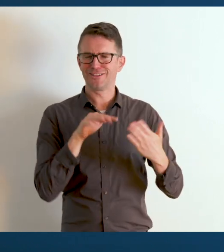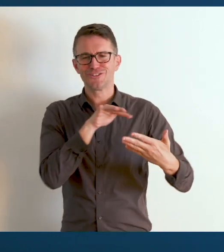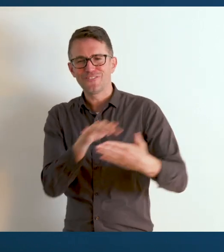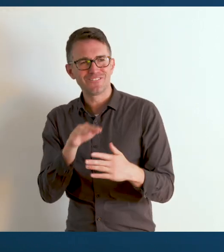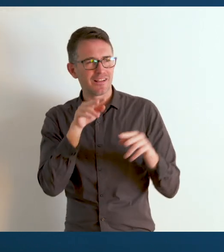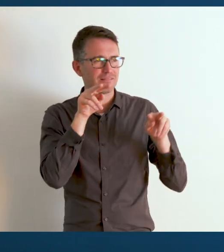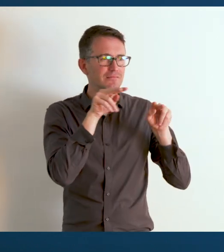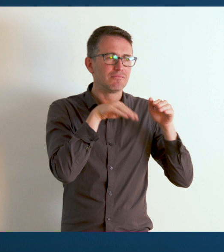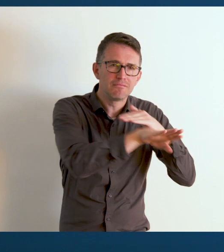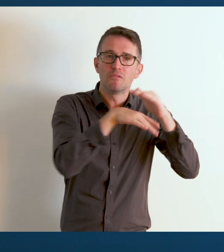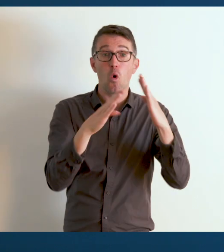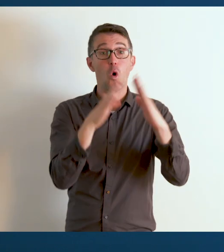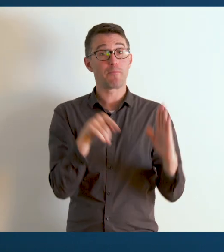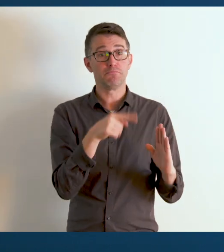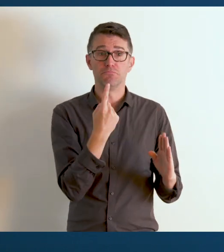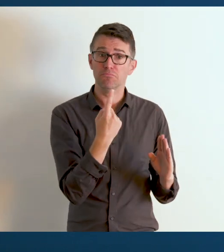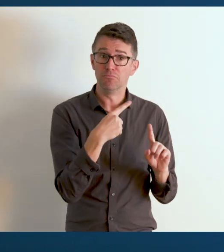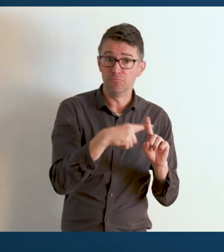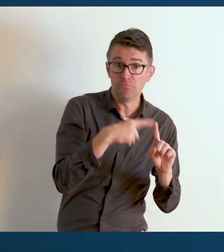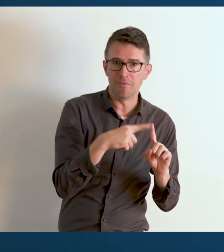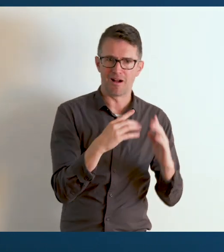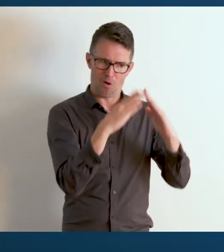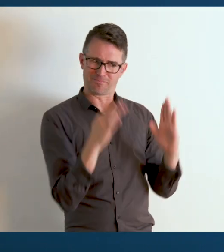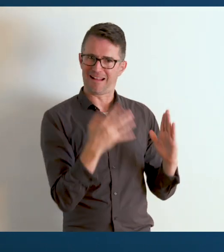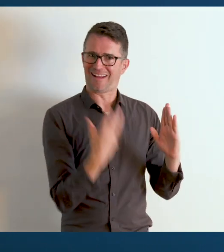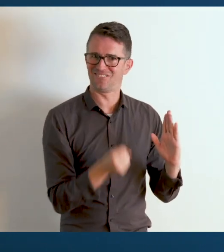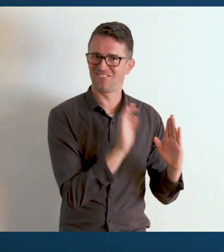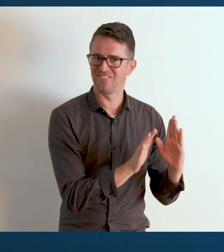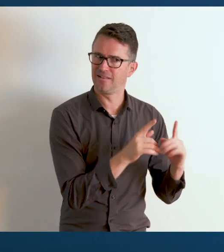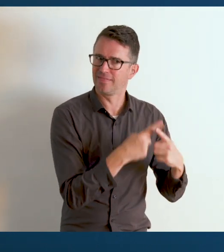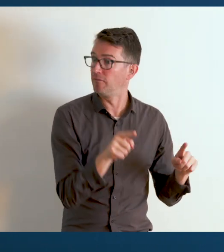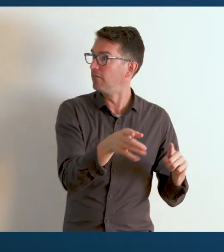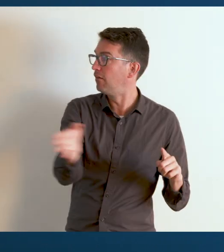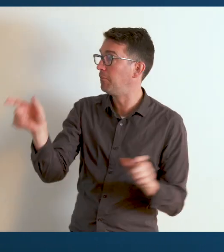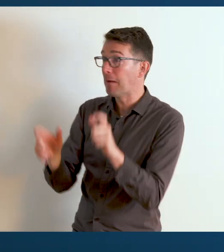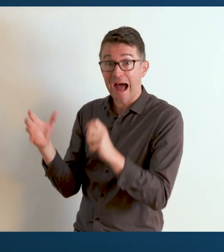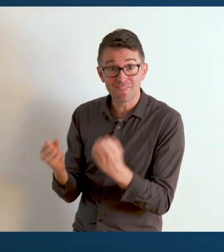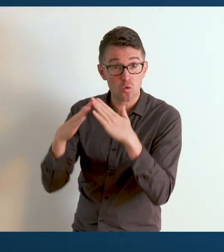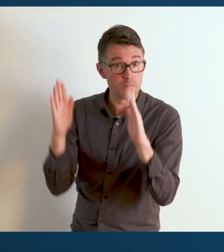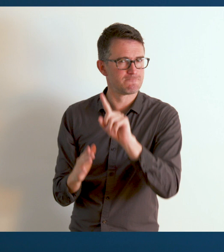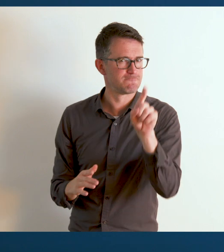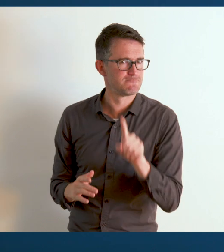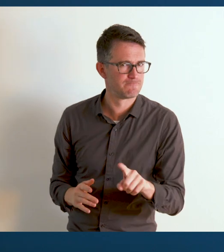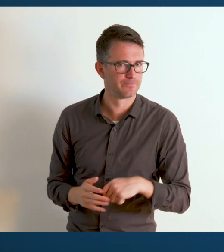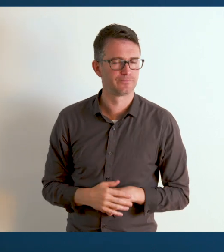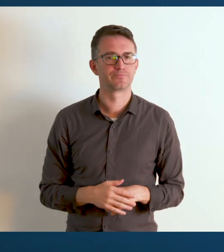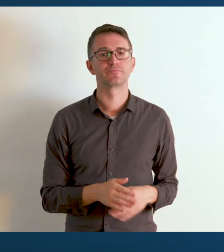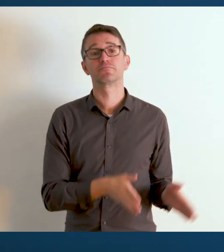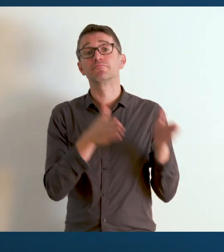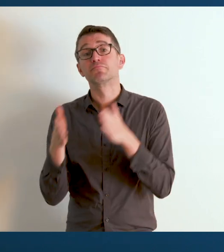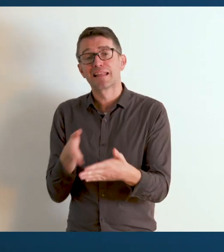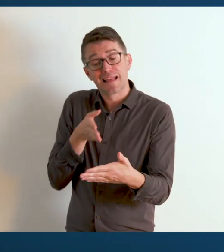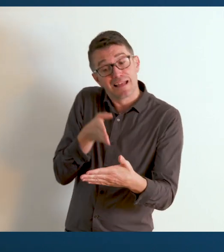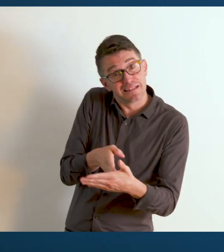say, based on households of individuals. Another important method of